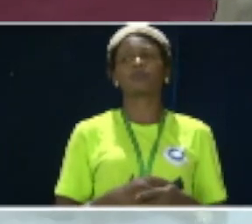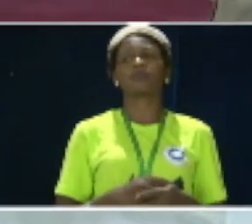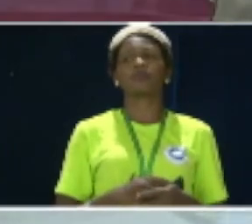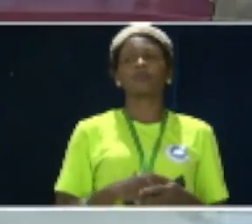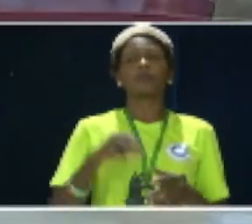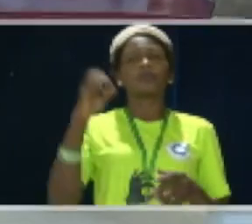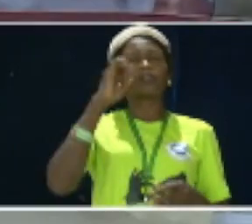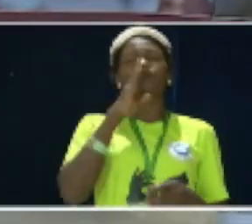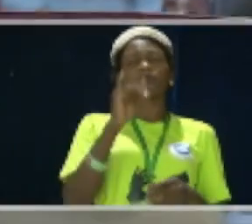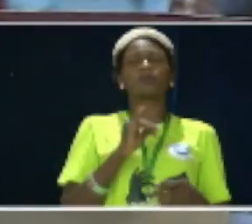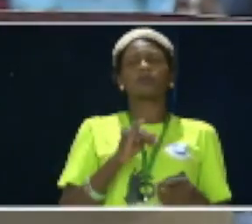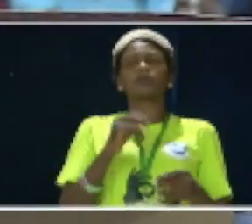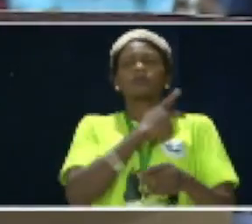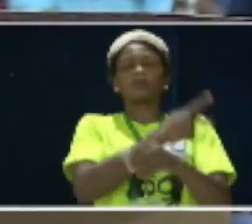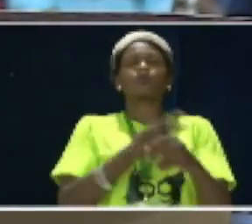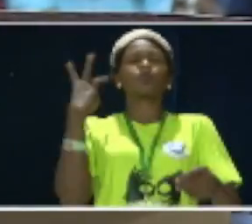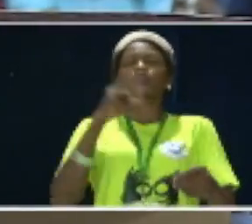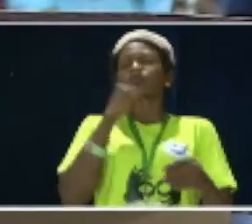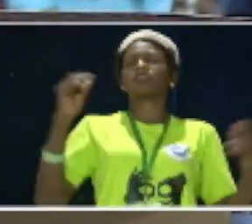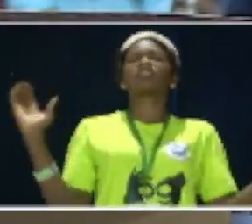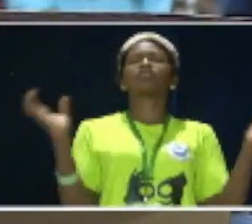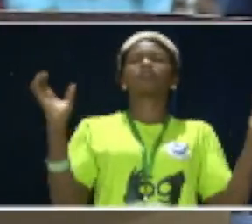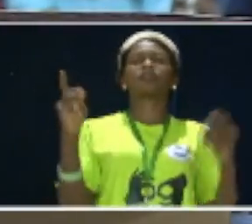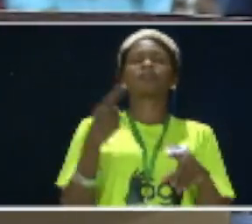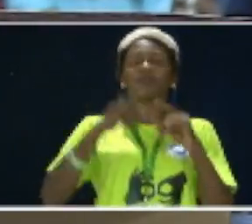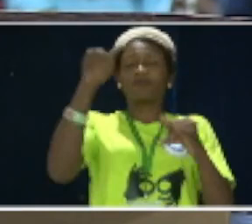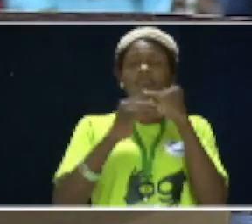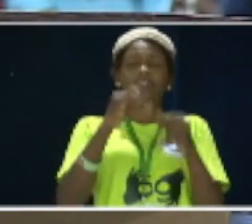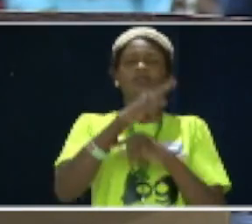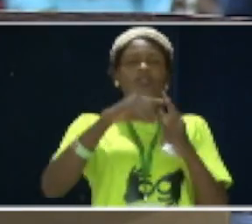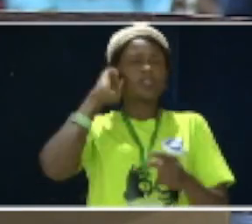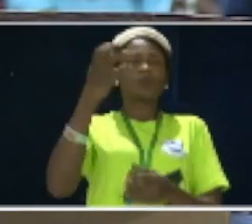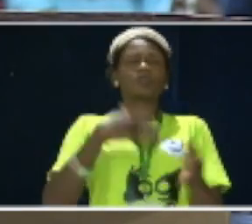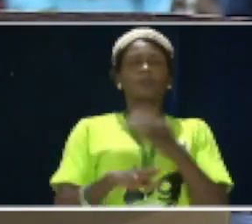his being conceived was not celebrated, but finally when he was born,